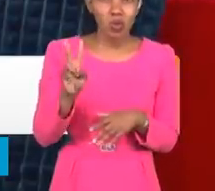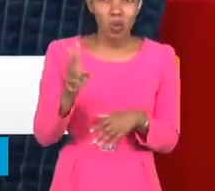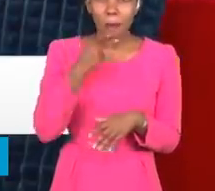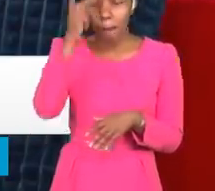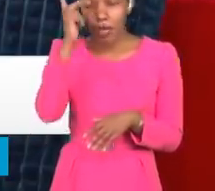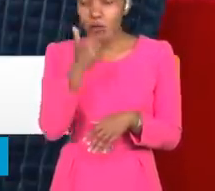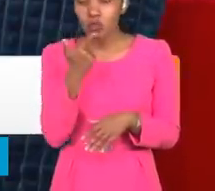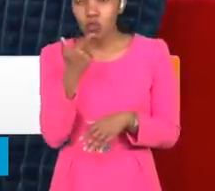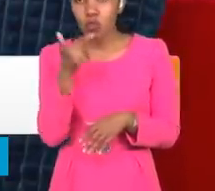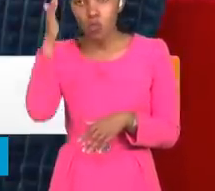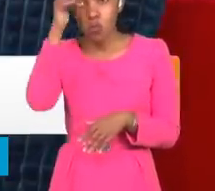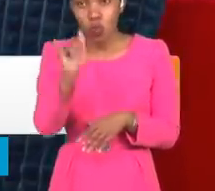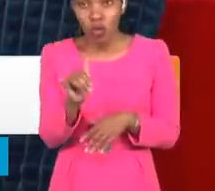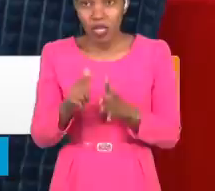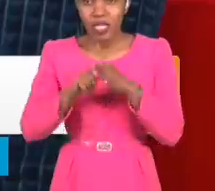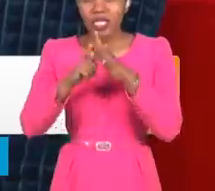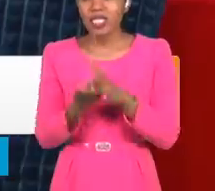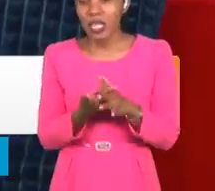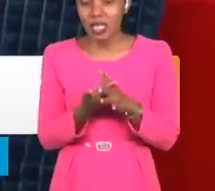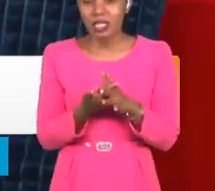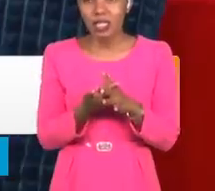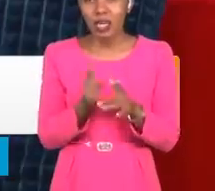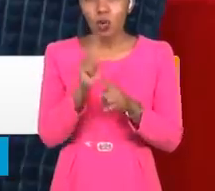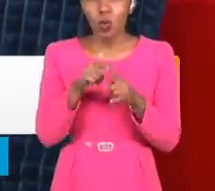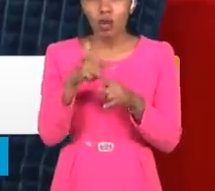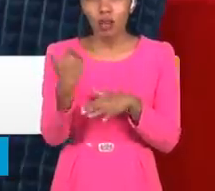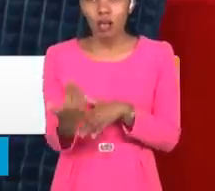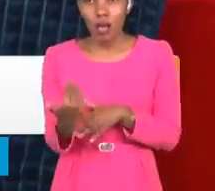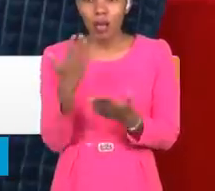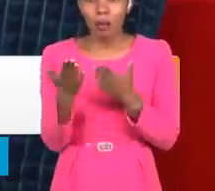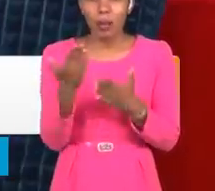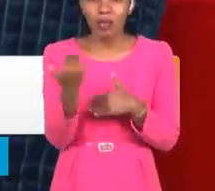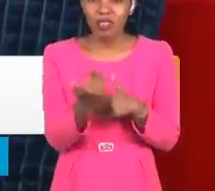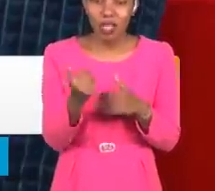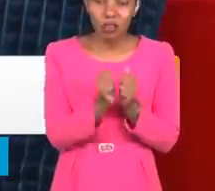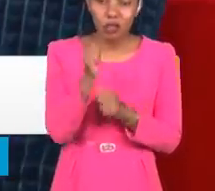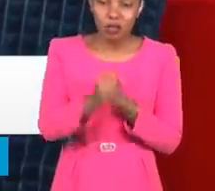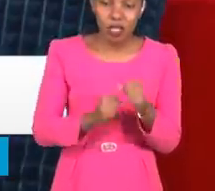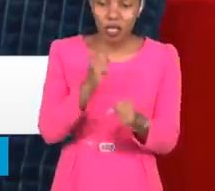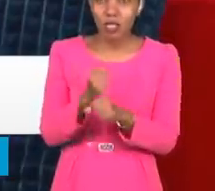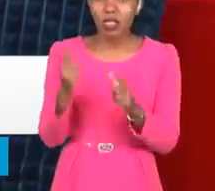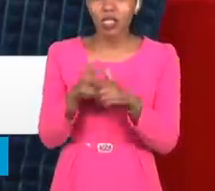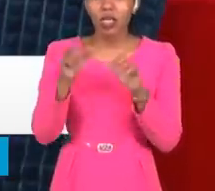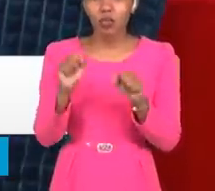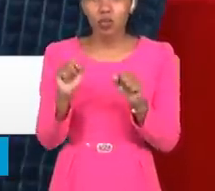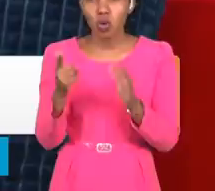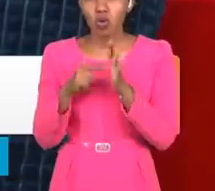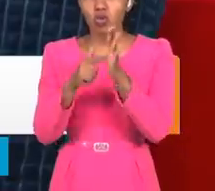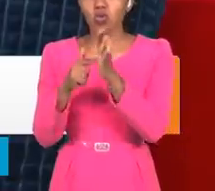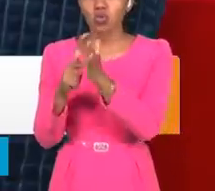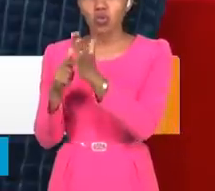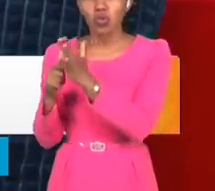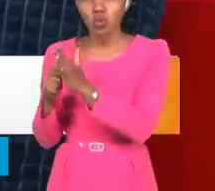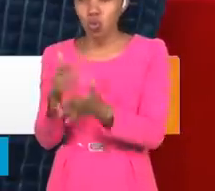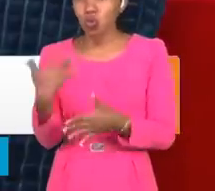that start that by age mm-hmm zero. Mm-hmm. So by the time the child is maybe 15, the child can hold an exhibition, a whole gallery.